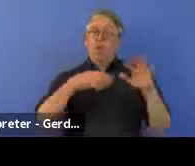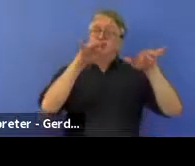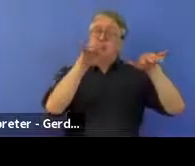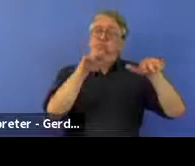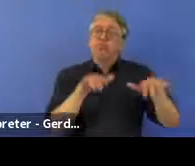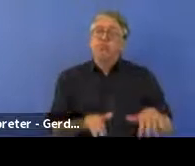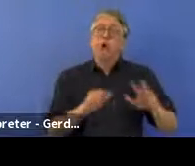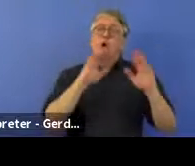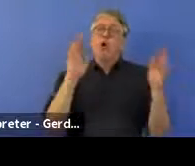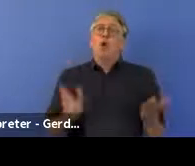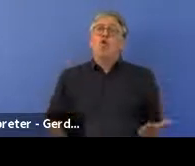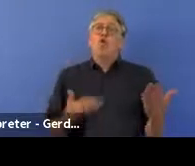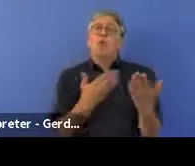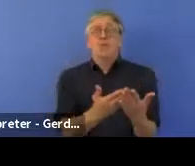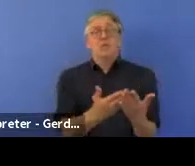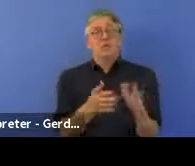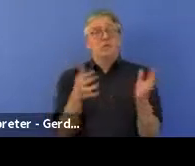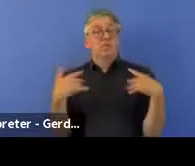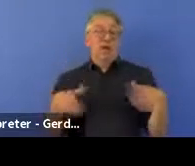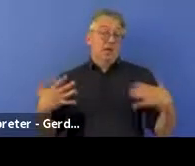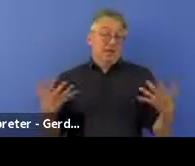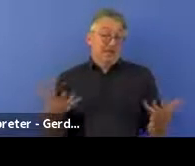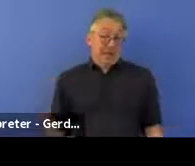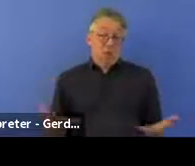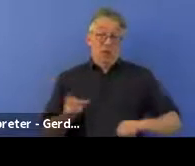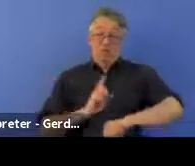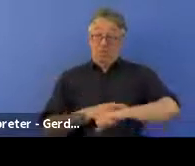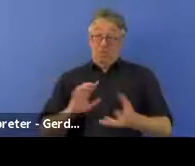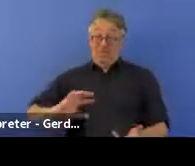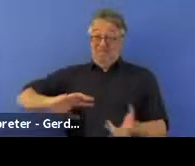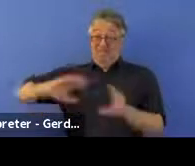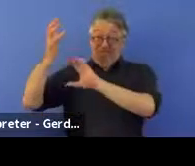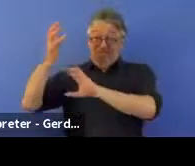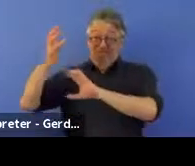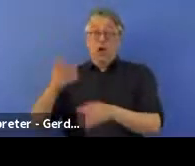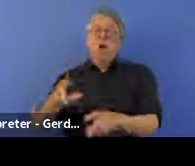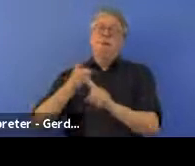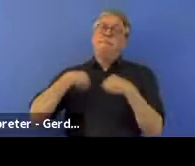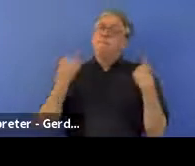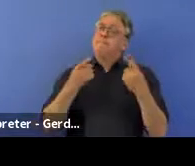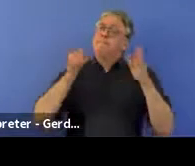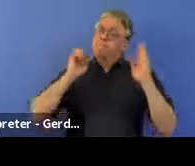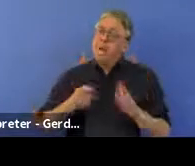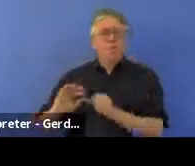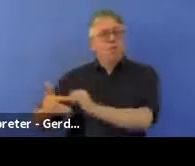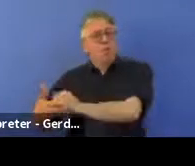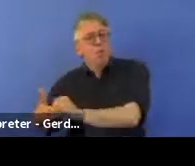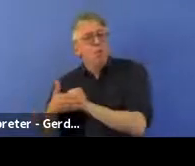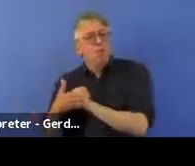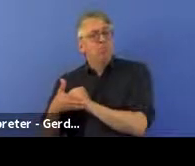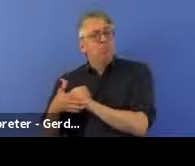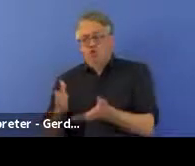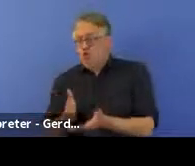remain protected during this critical time. And it has a total of 12 recommendations, and its